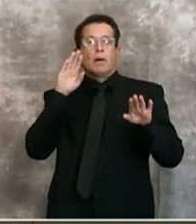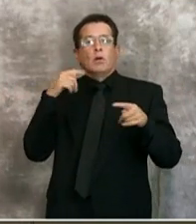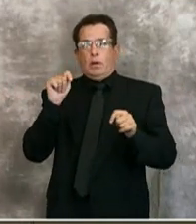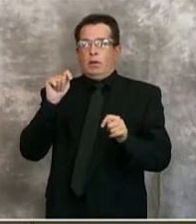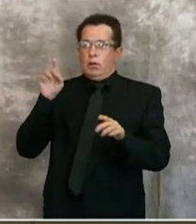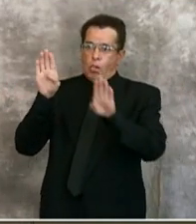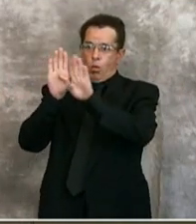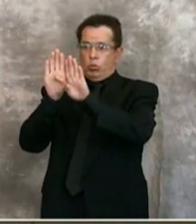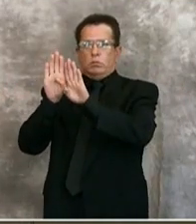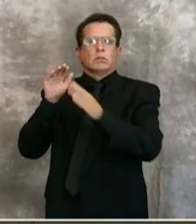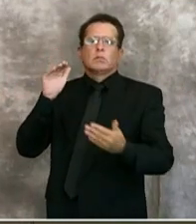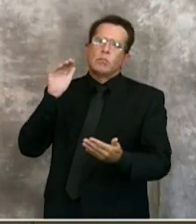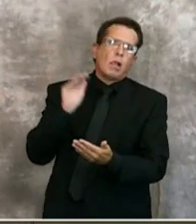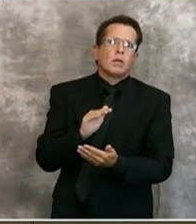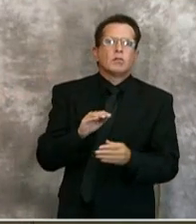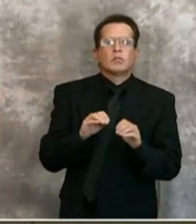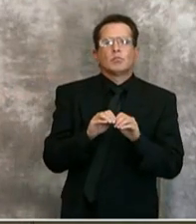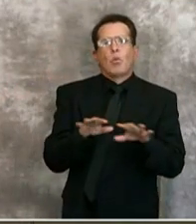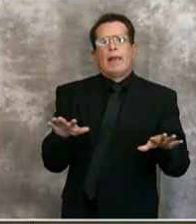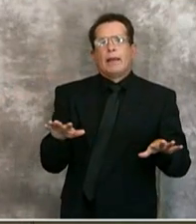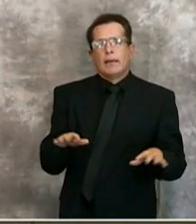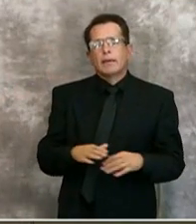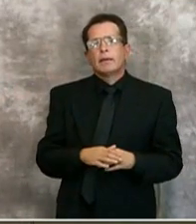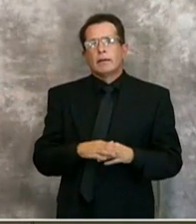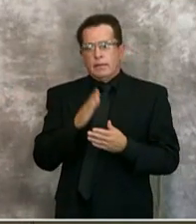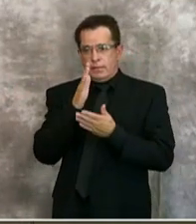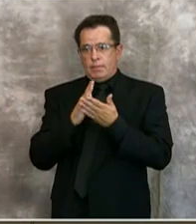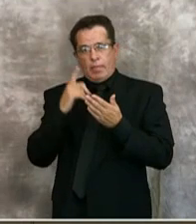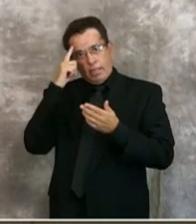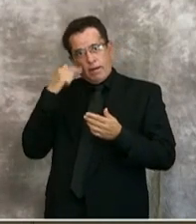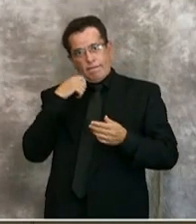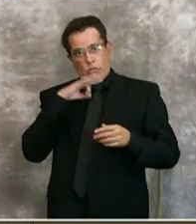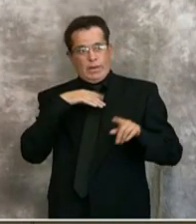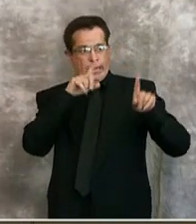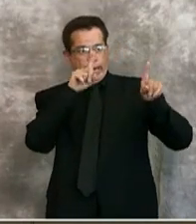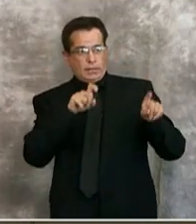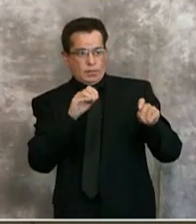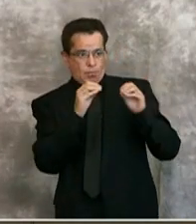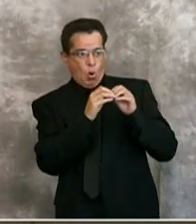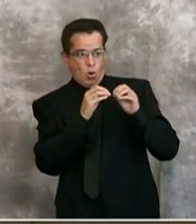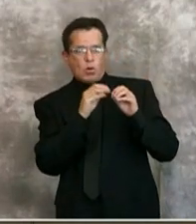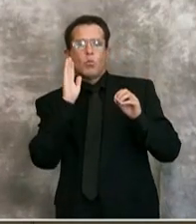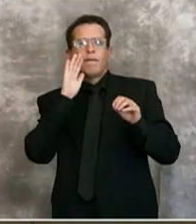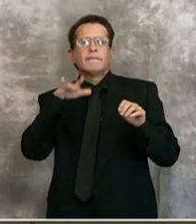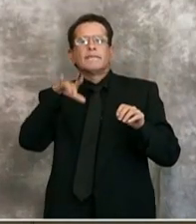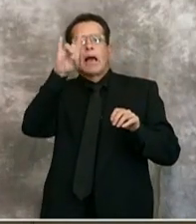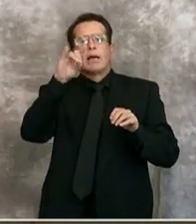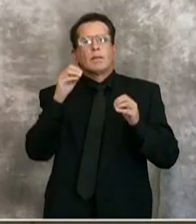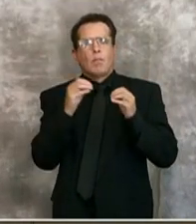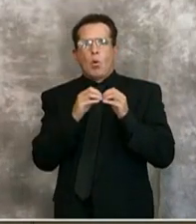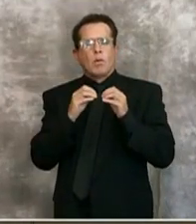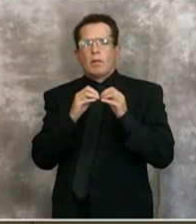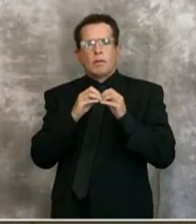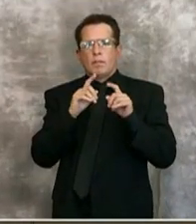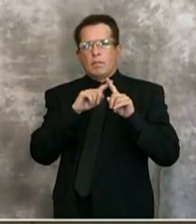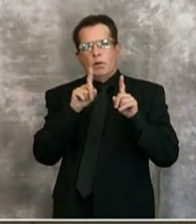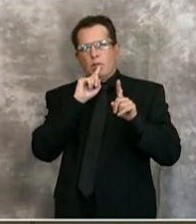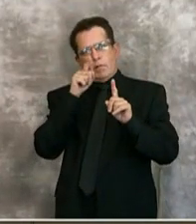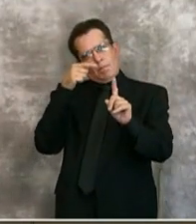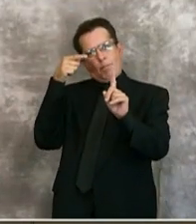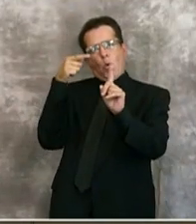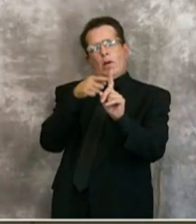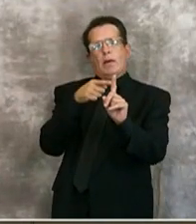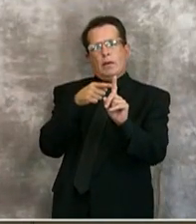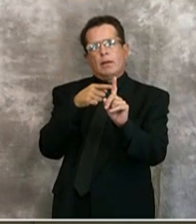And as commonly, some people think that the more you test, the more you find, but really is what is in place is the virus